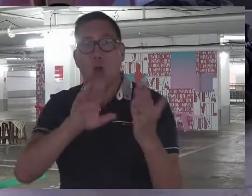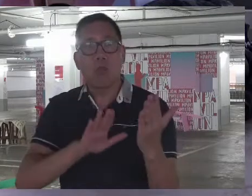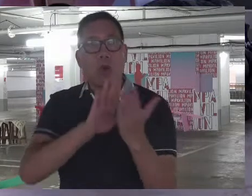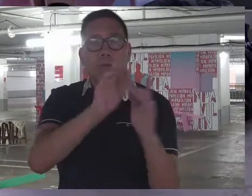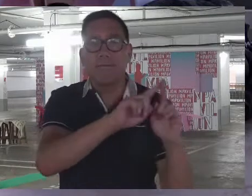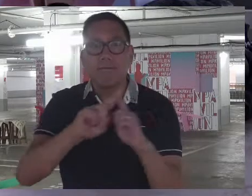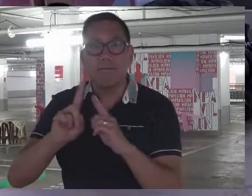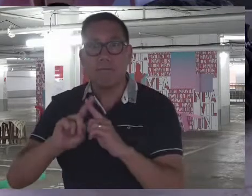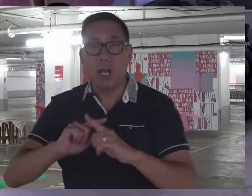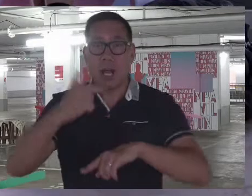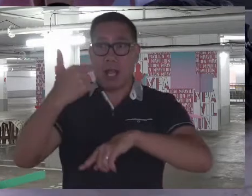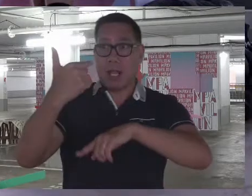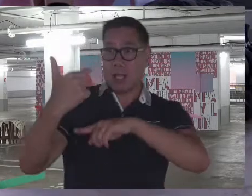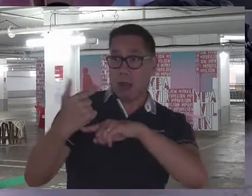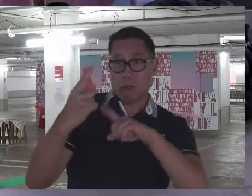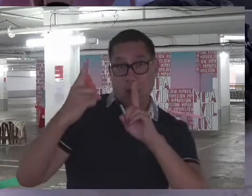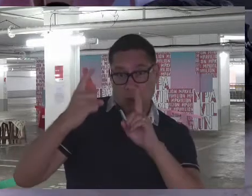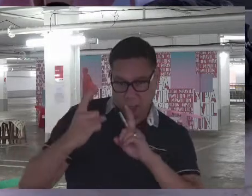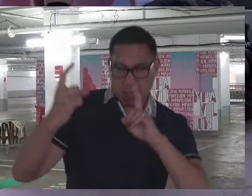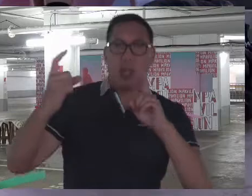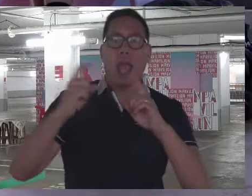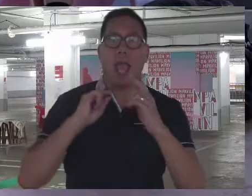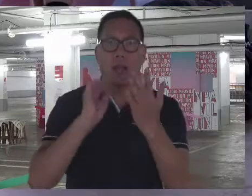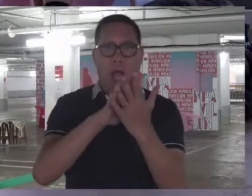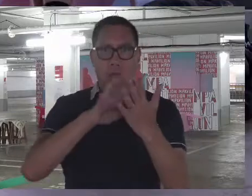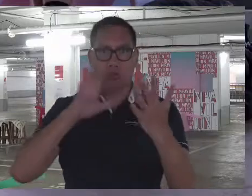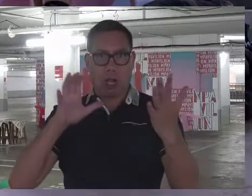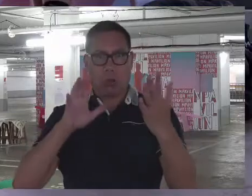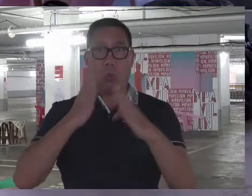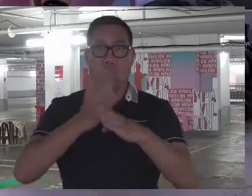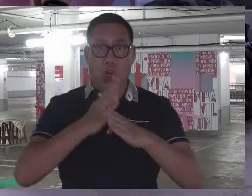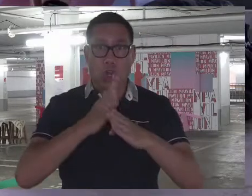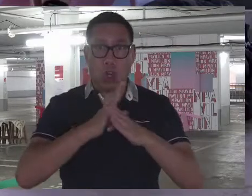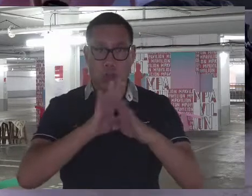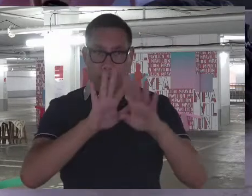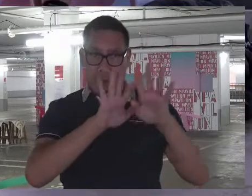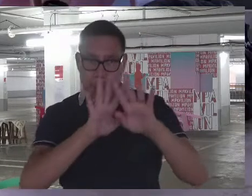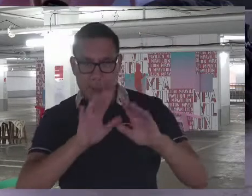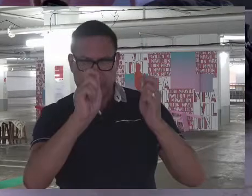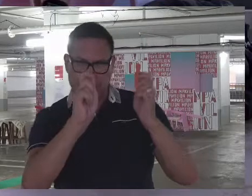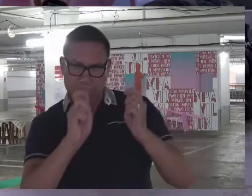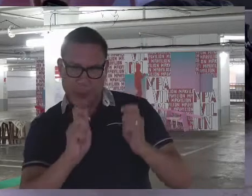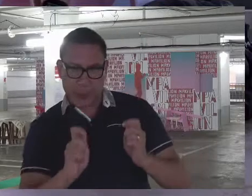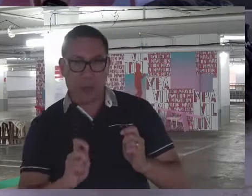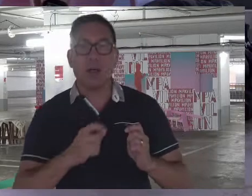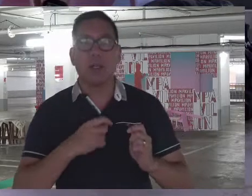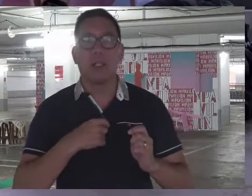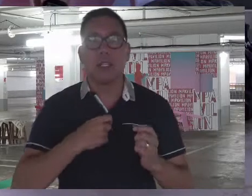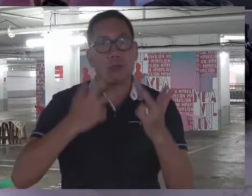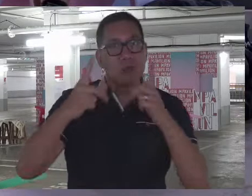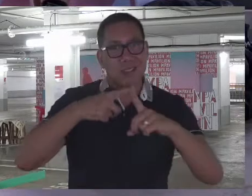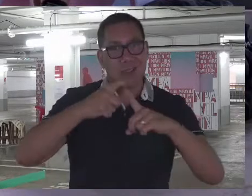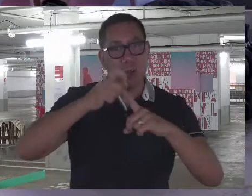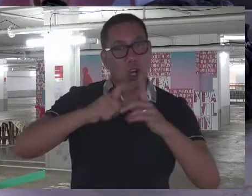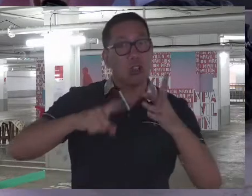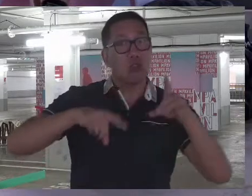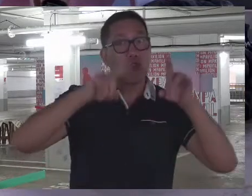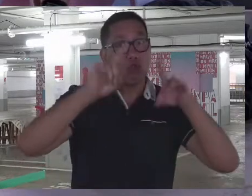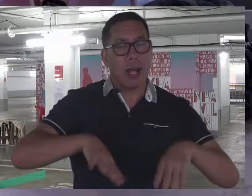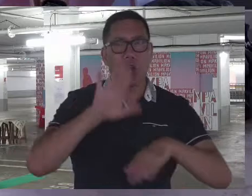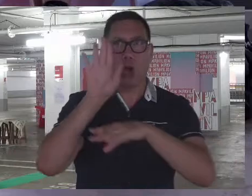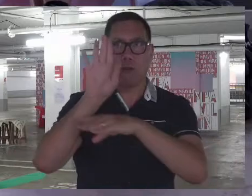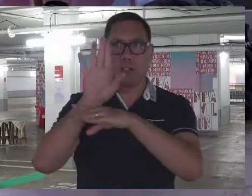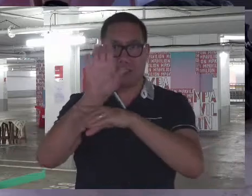of in-camera and algorithmic abstraction. She has recently exhibited in Australia and Asia with